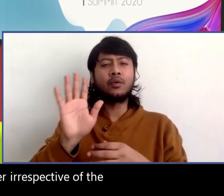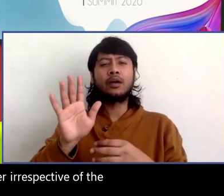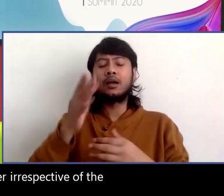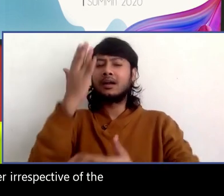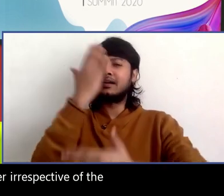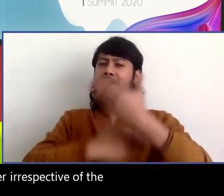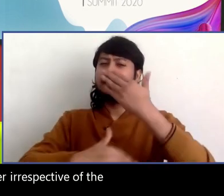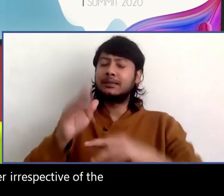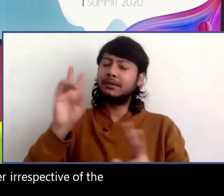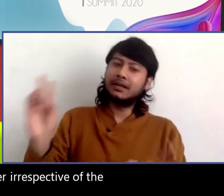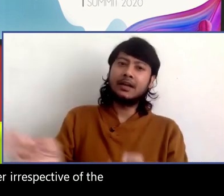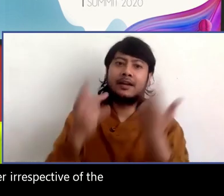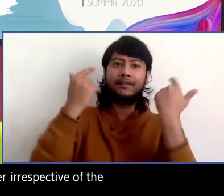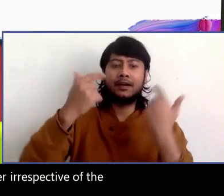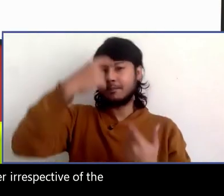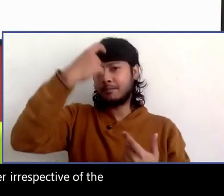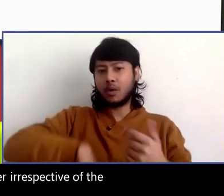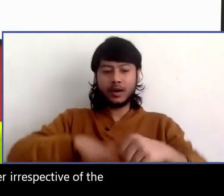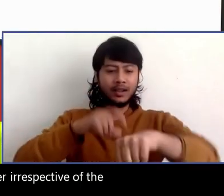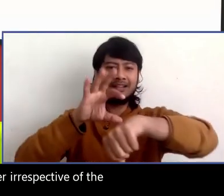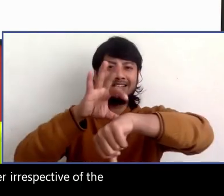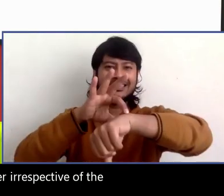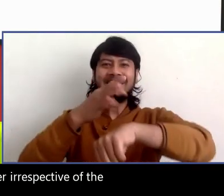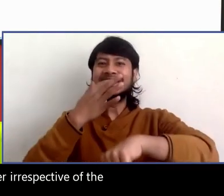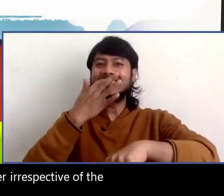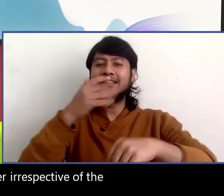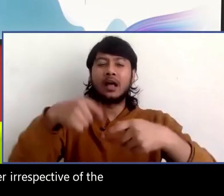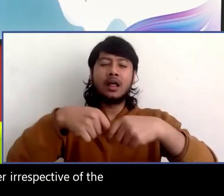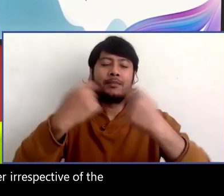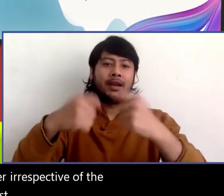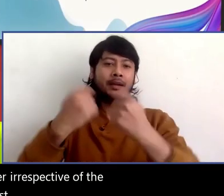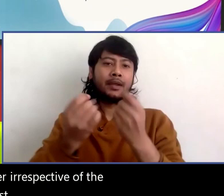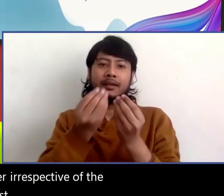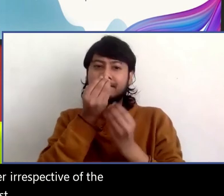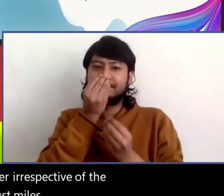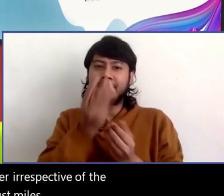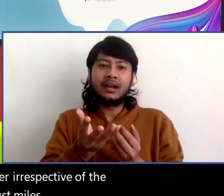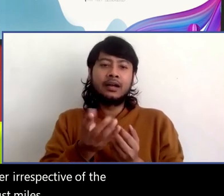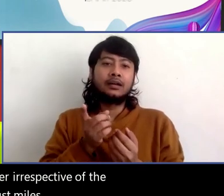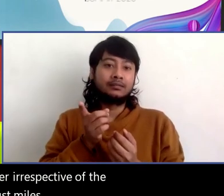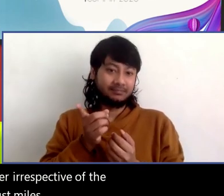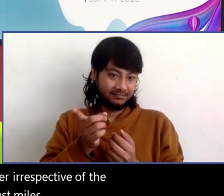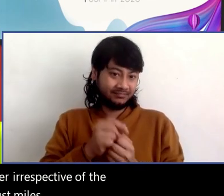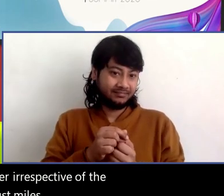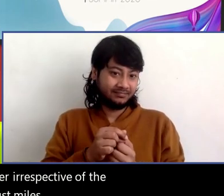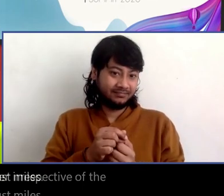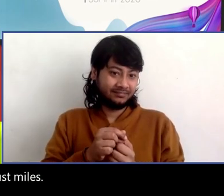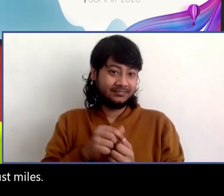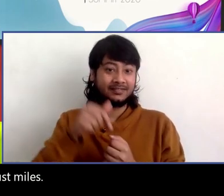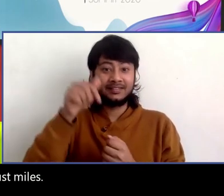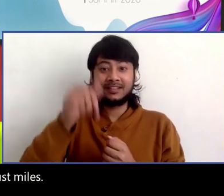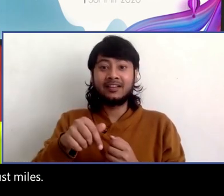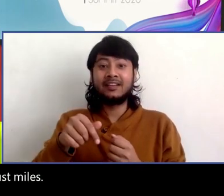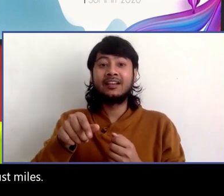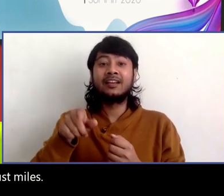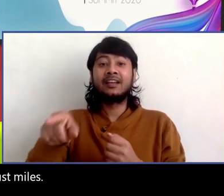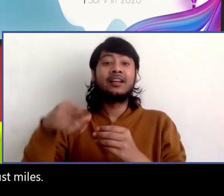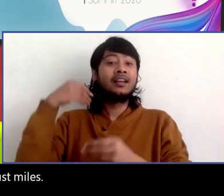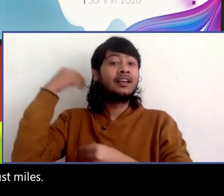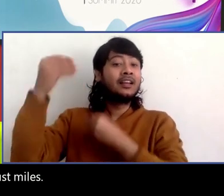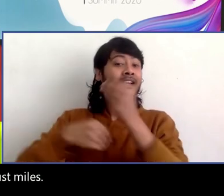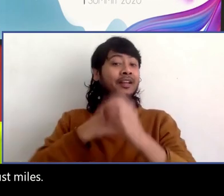his struggle and he just smiles. Born in New Jersey to a family descendant from